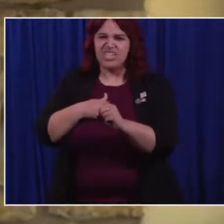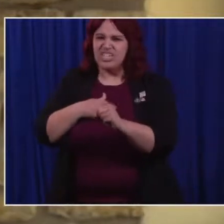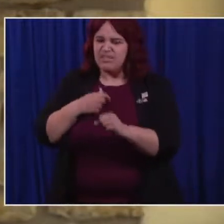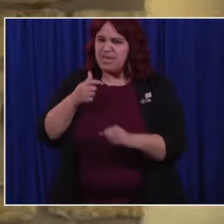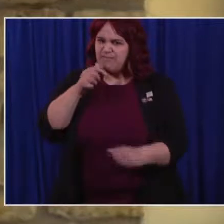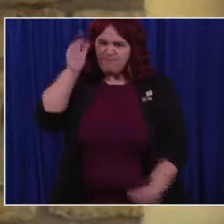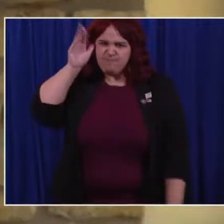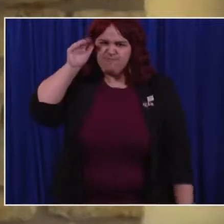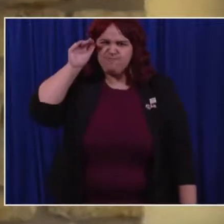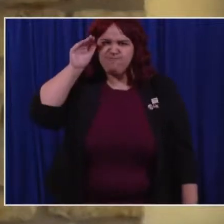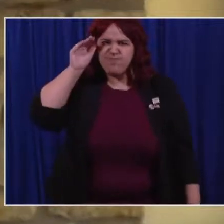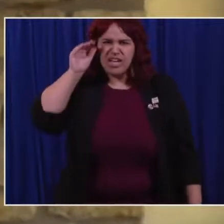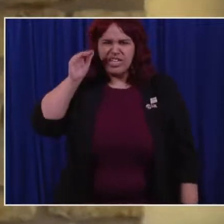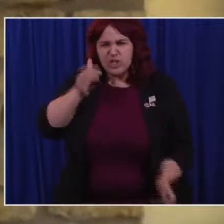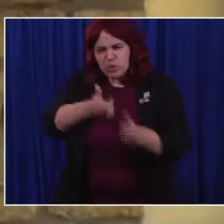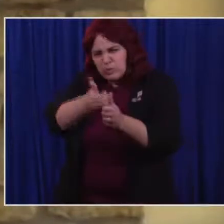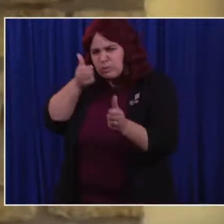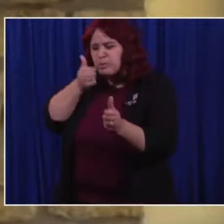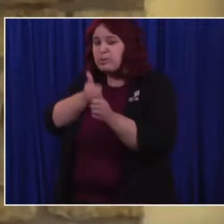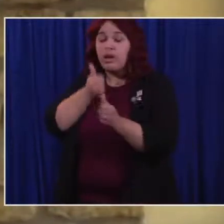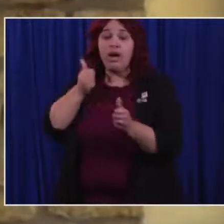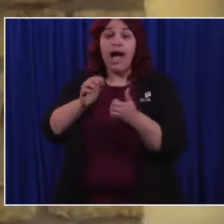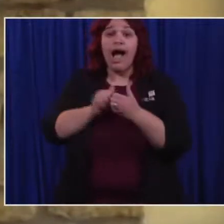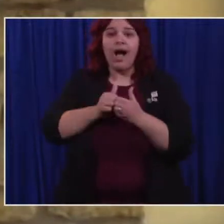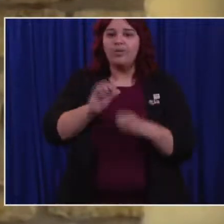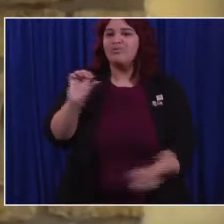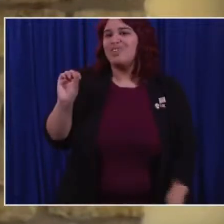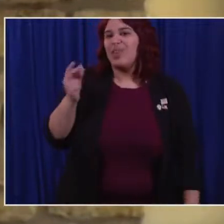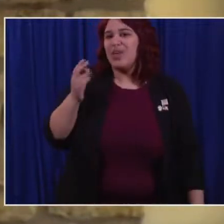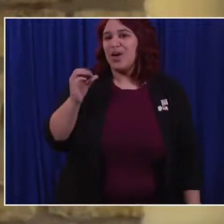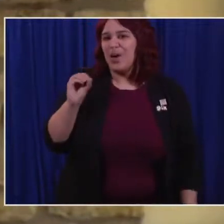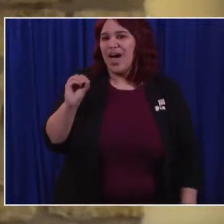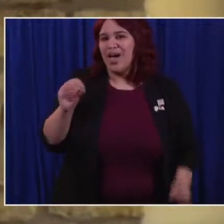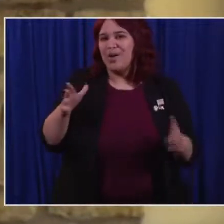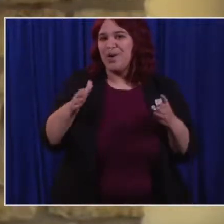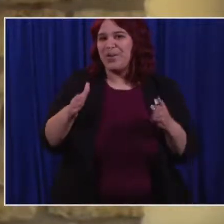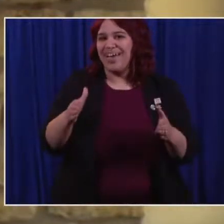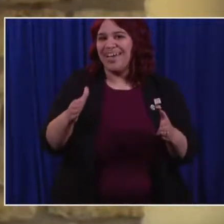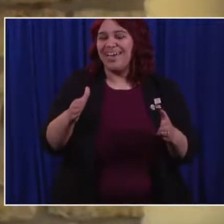get across that finish line, to finish the race,